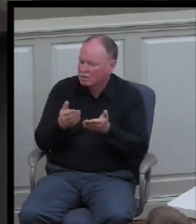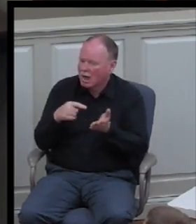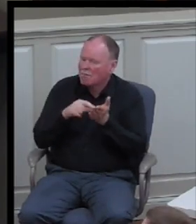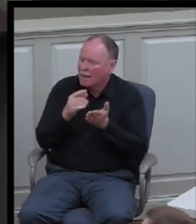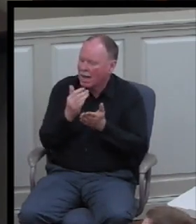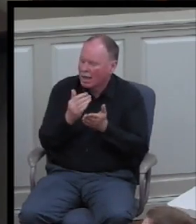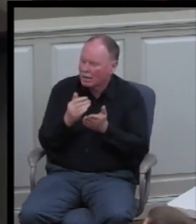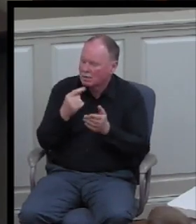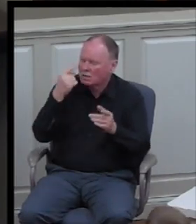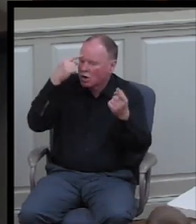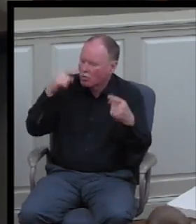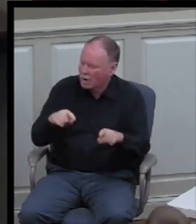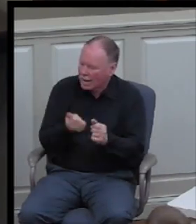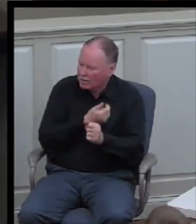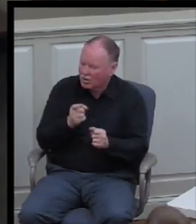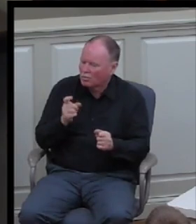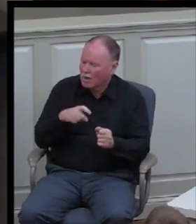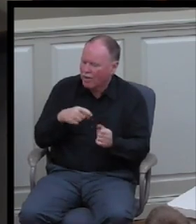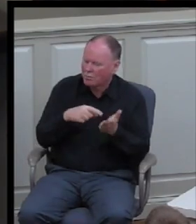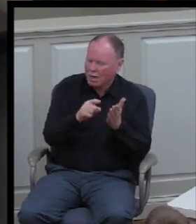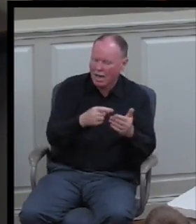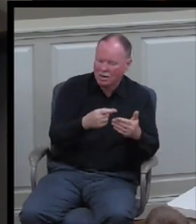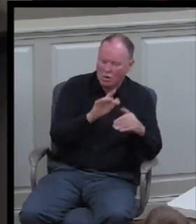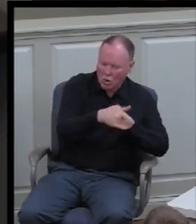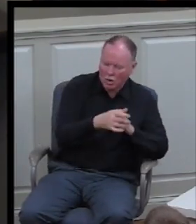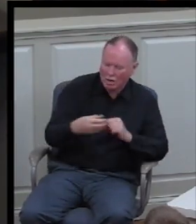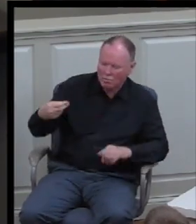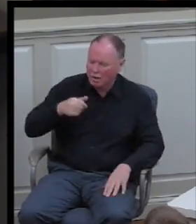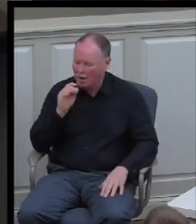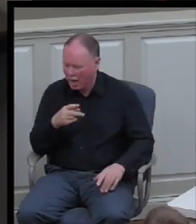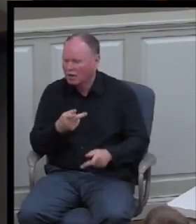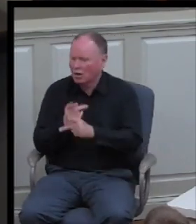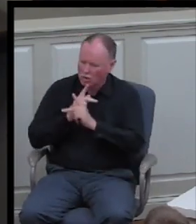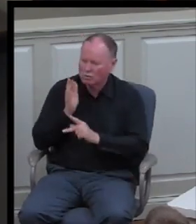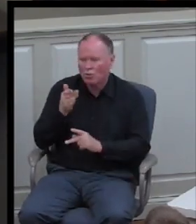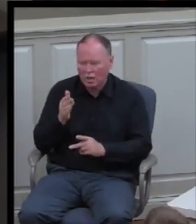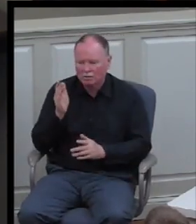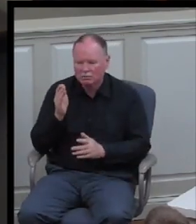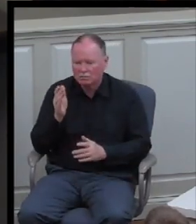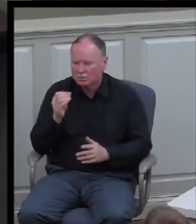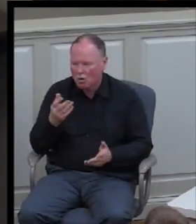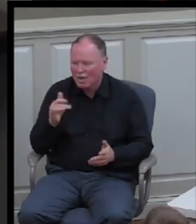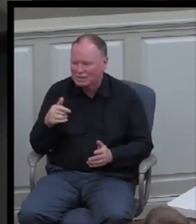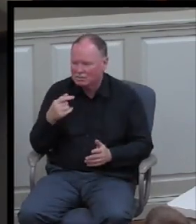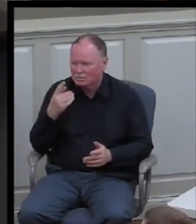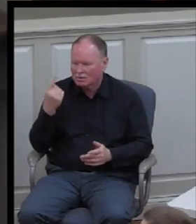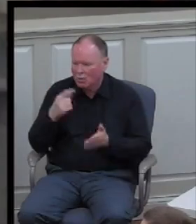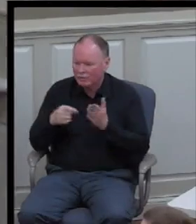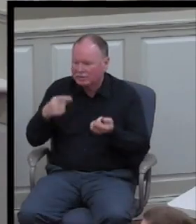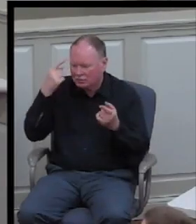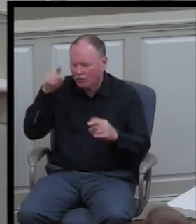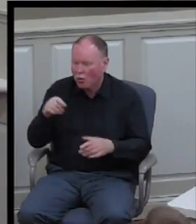reimbursement resolution so that anything that we have to pay up front, we can get reimbursed from loans that we're going to get in the future.